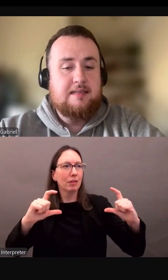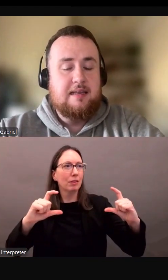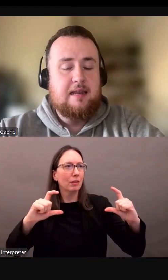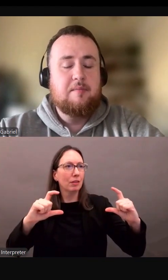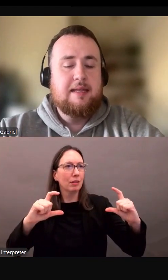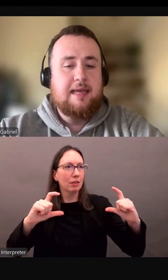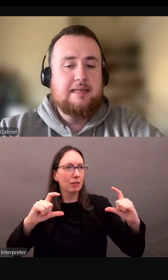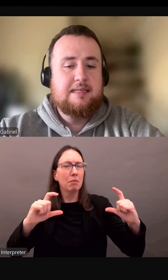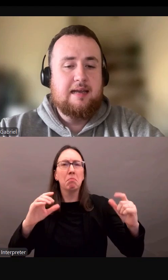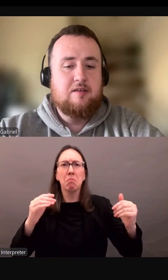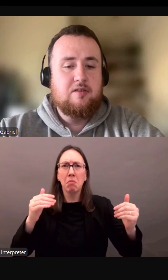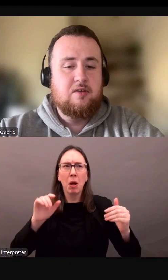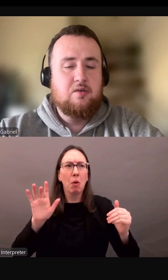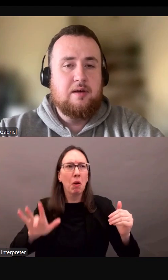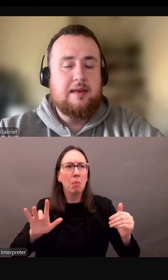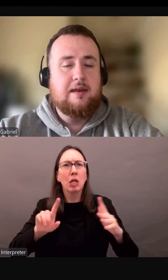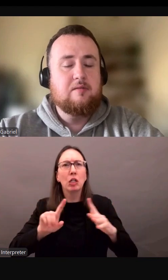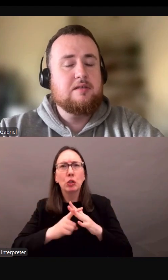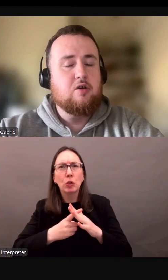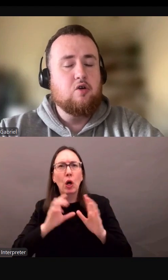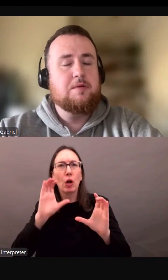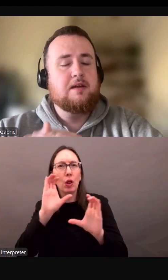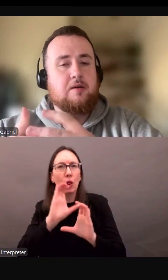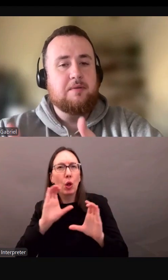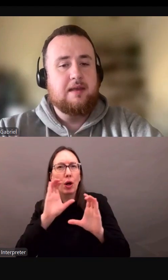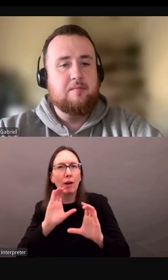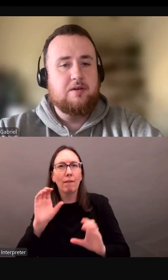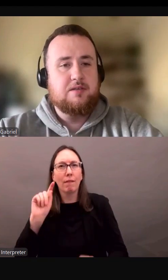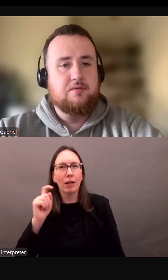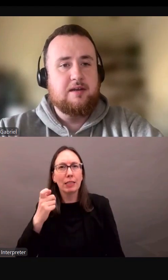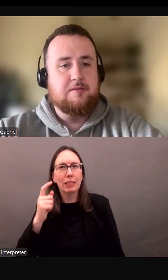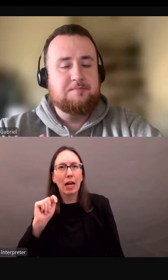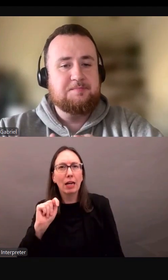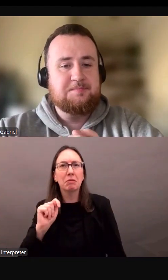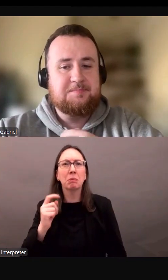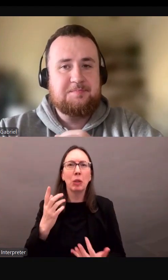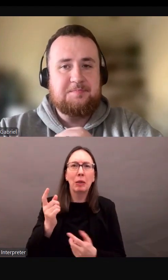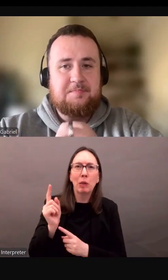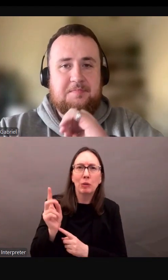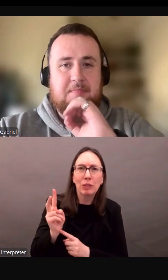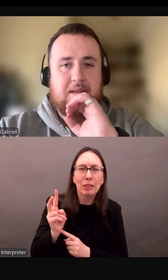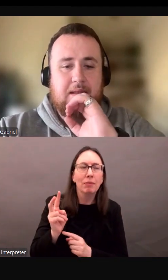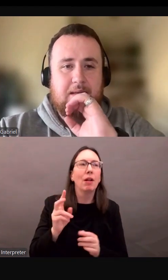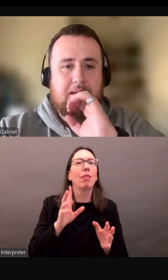text, and then it might take a second or two, and then it'll open it up in Immersive Reader.